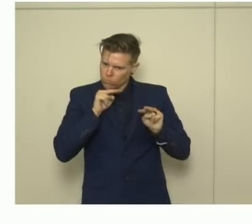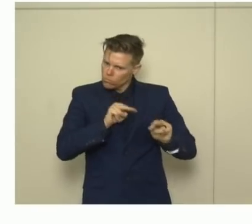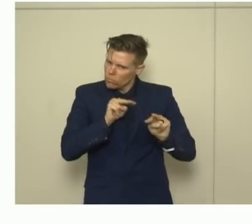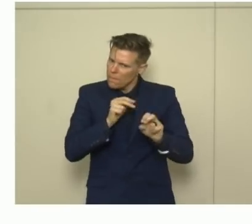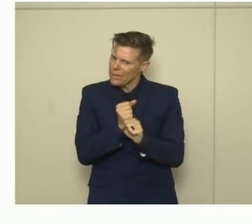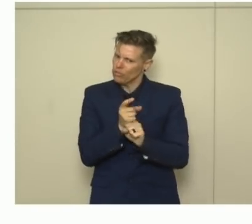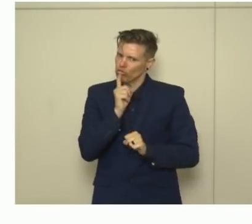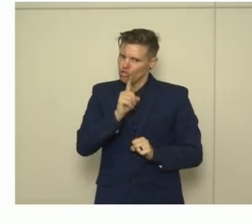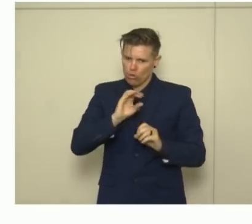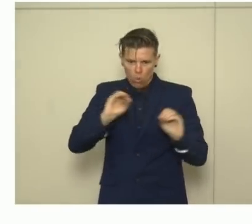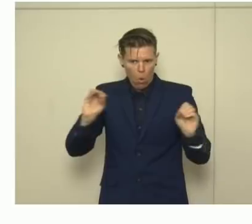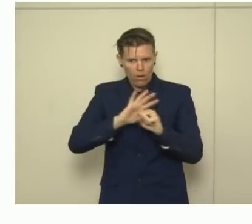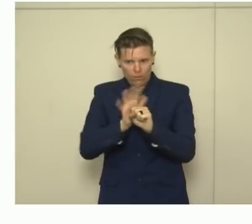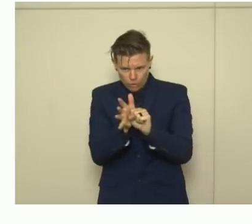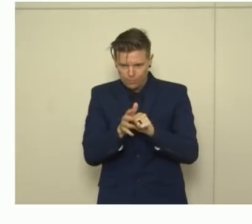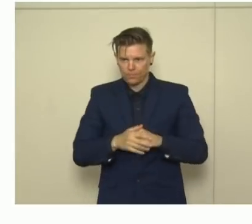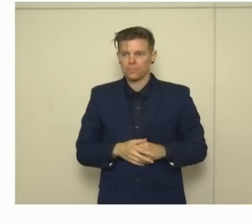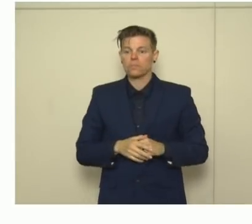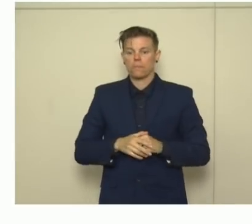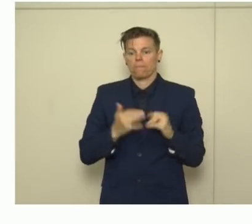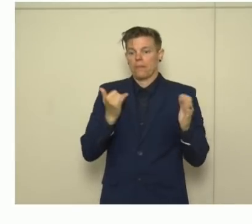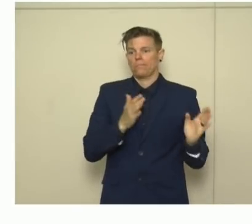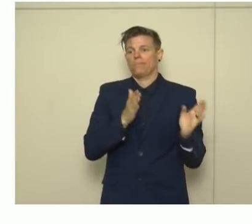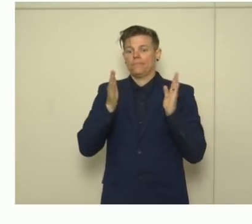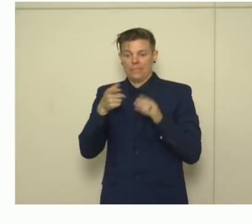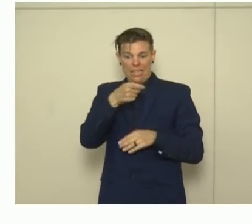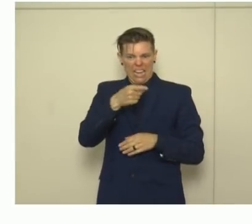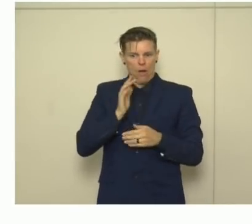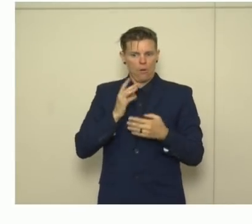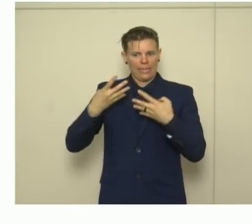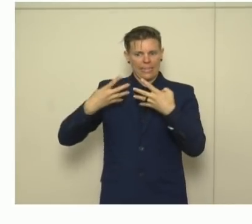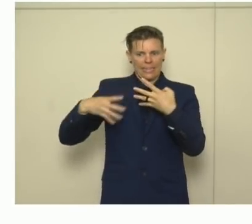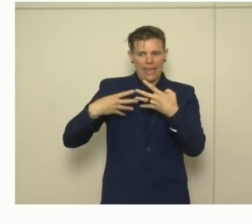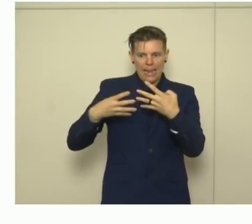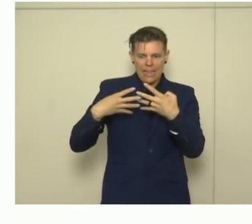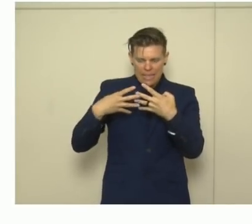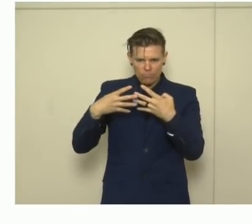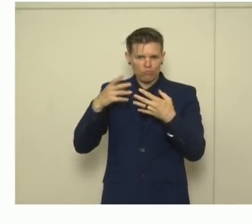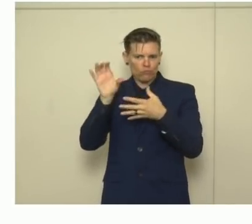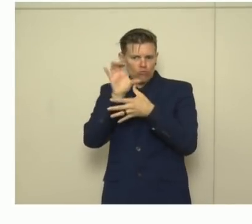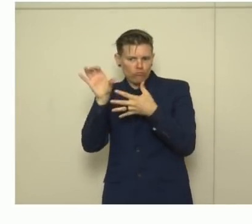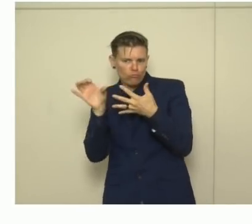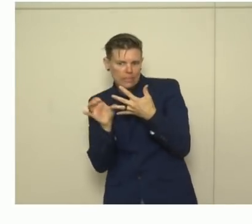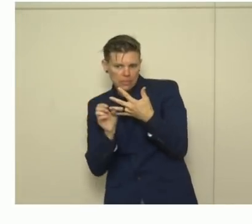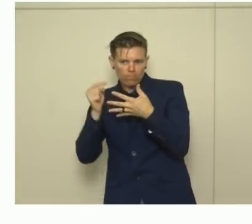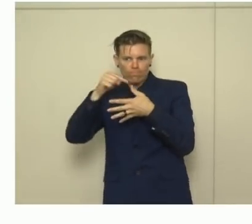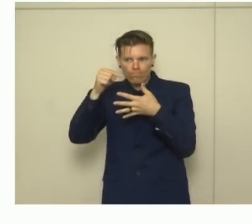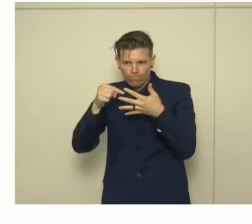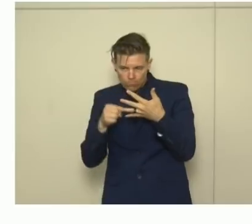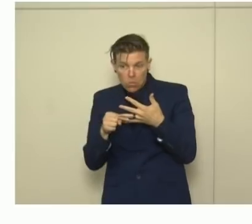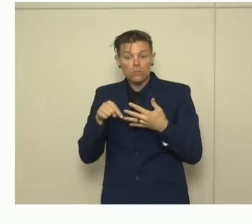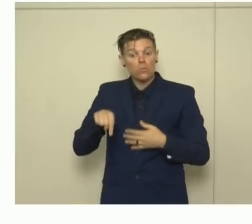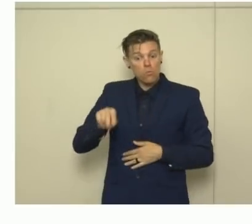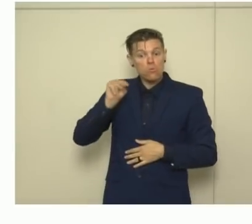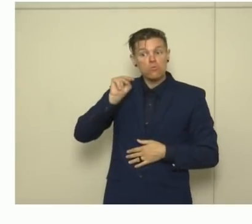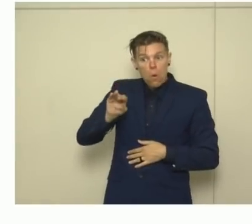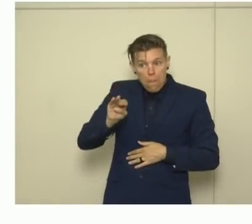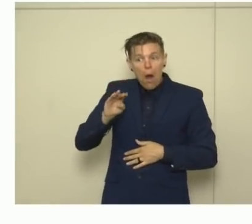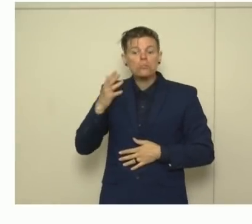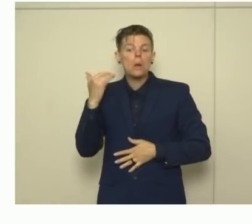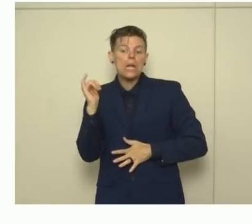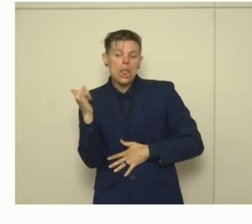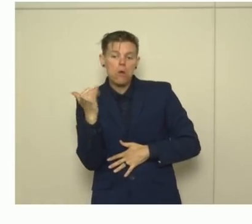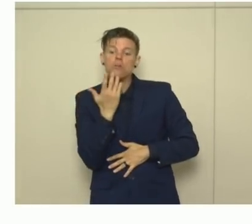our gating criteria, I'm going to talk about those briefly as well. New Mexico still doing well. We're yellow. I've gotten